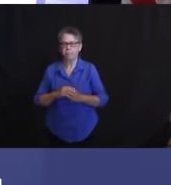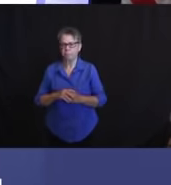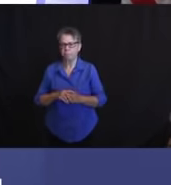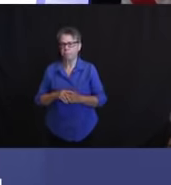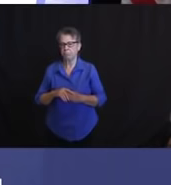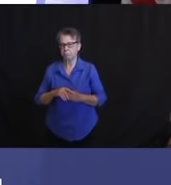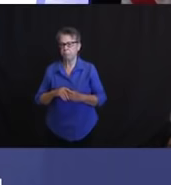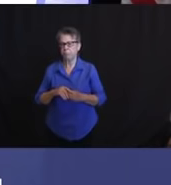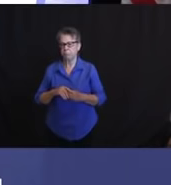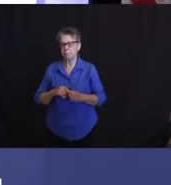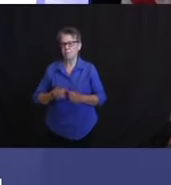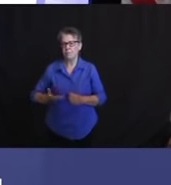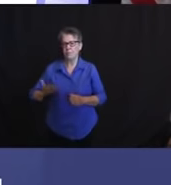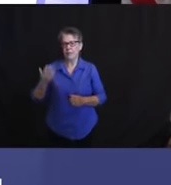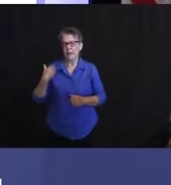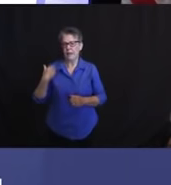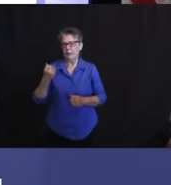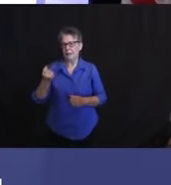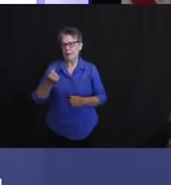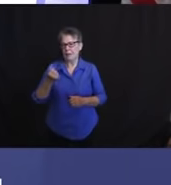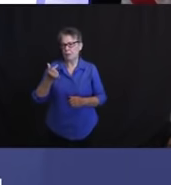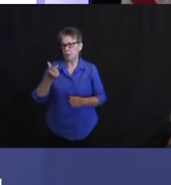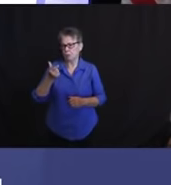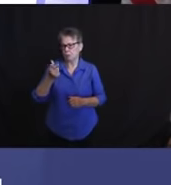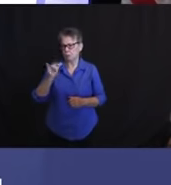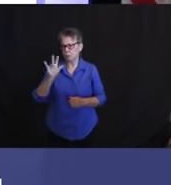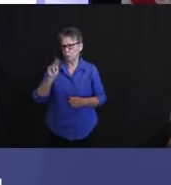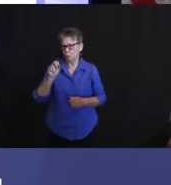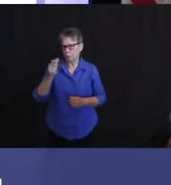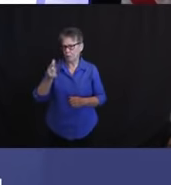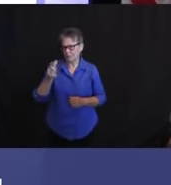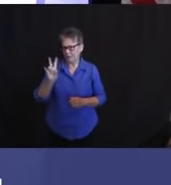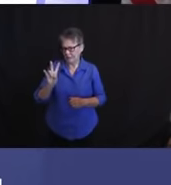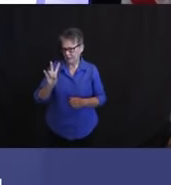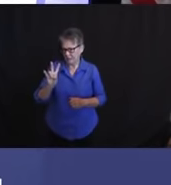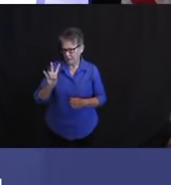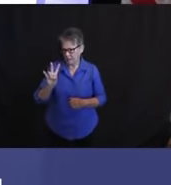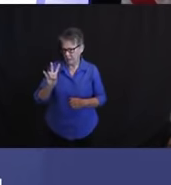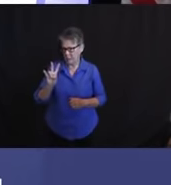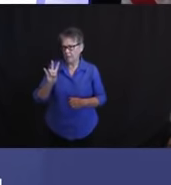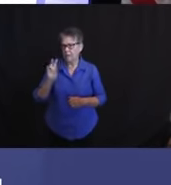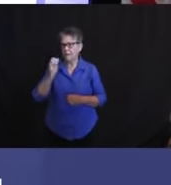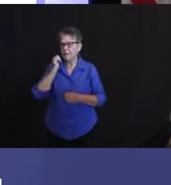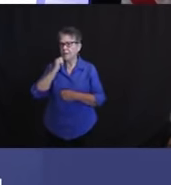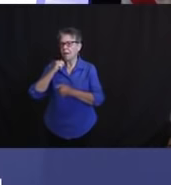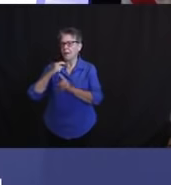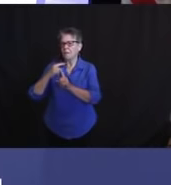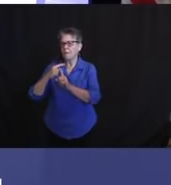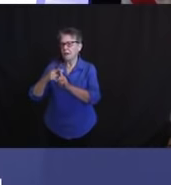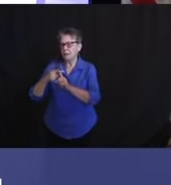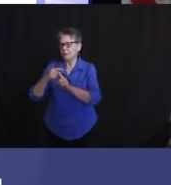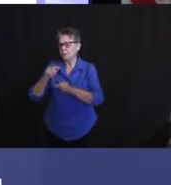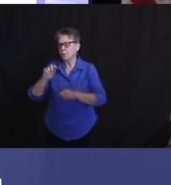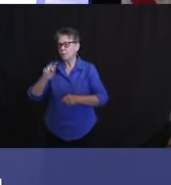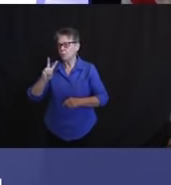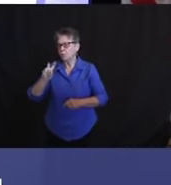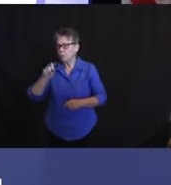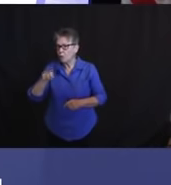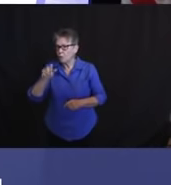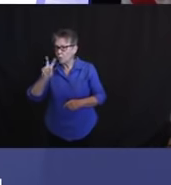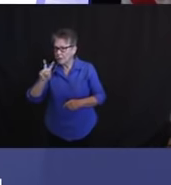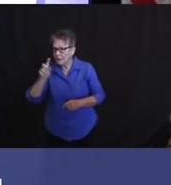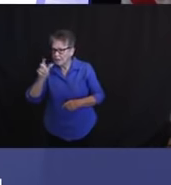percent positivity rate was 2.29%. The North, 1.94%, Central New